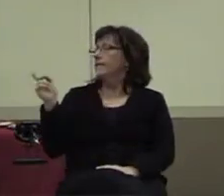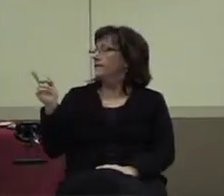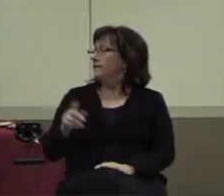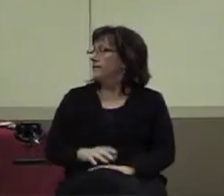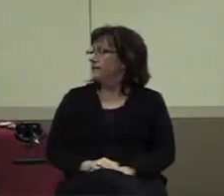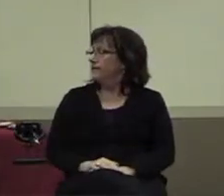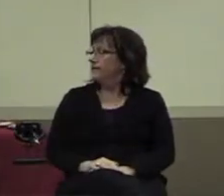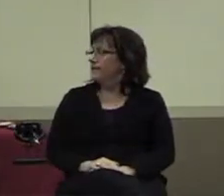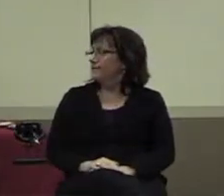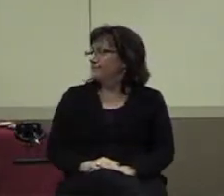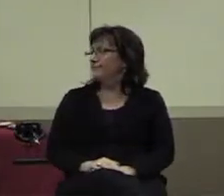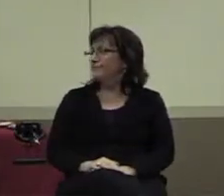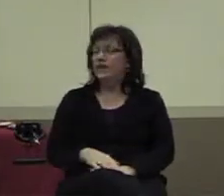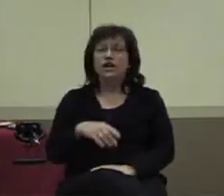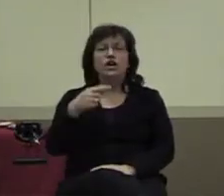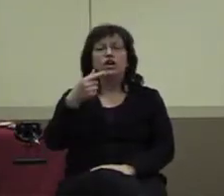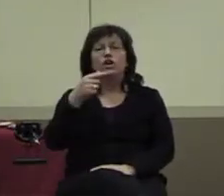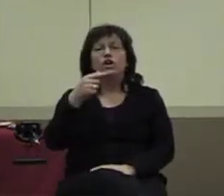and Mrs. Good.